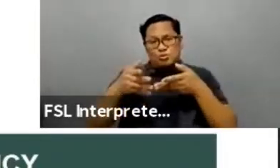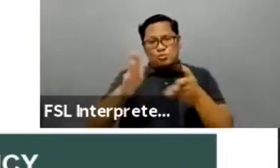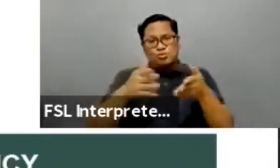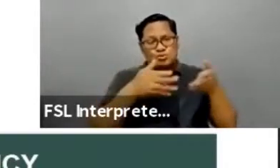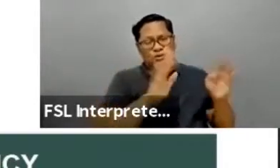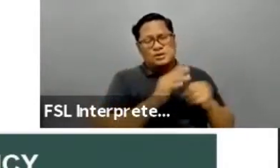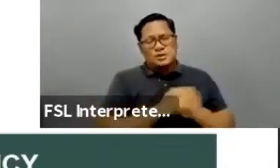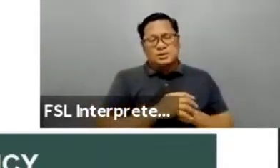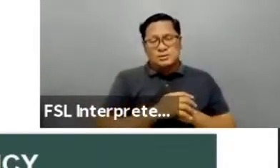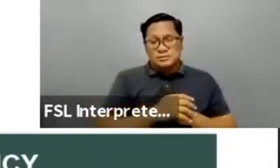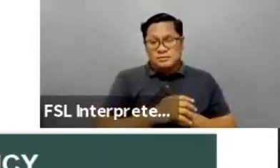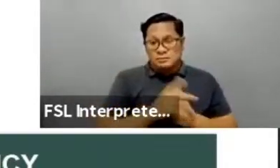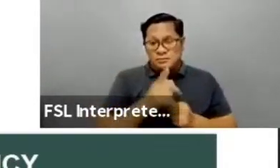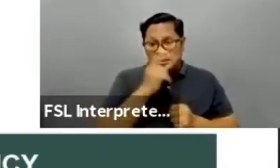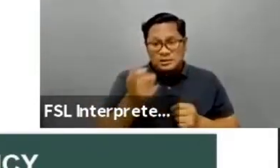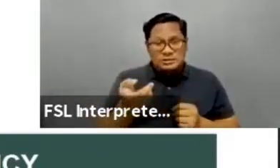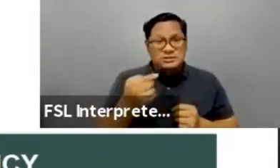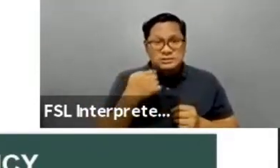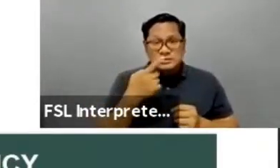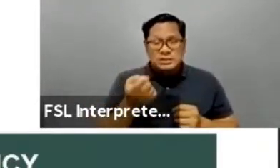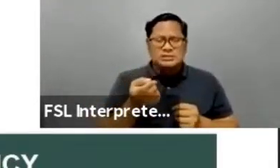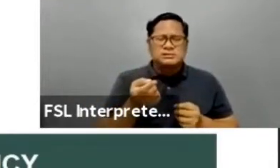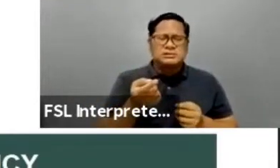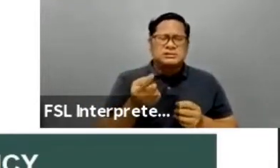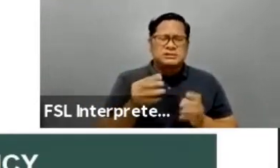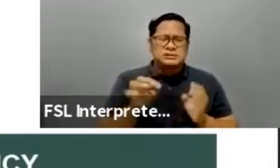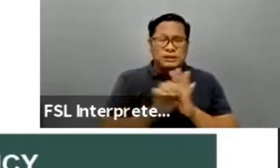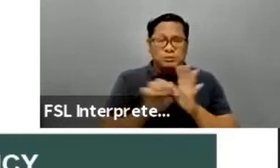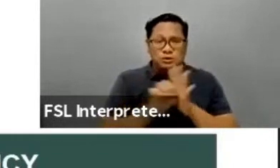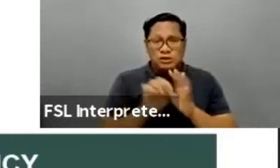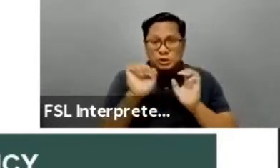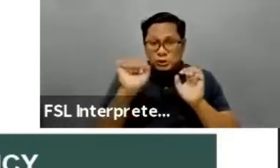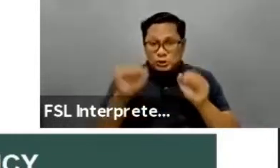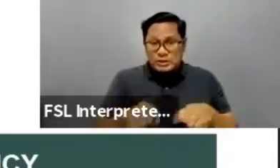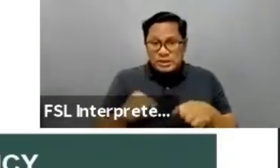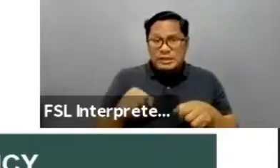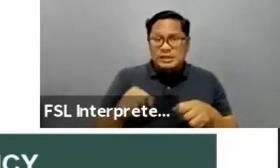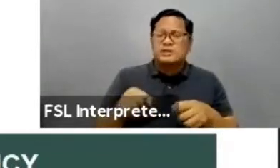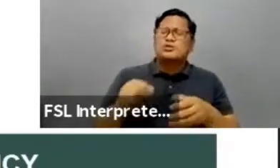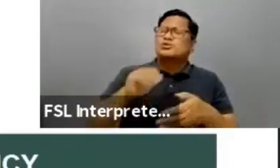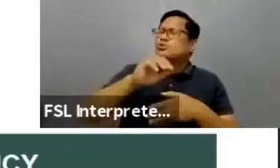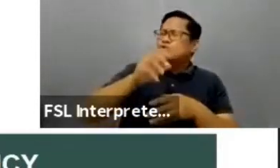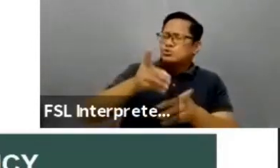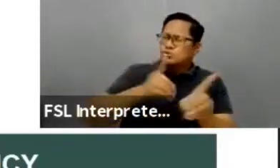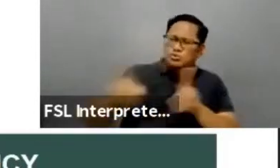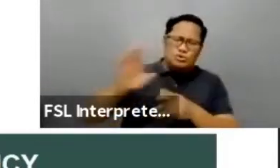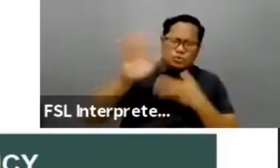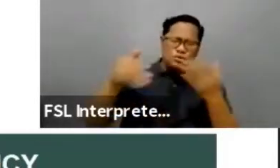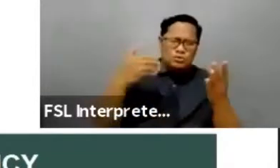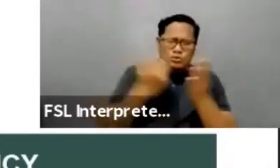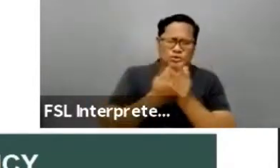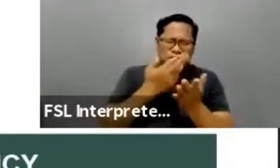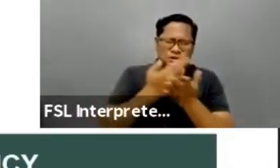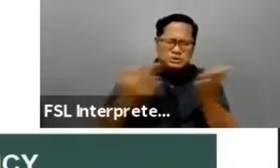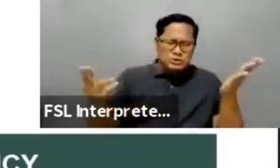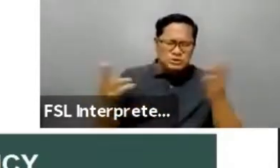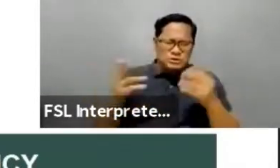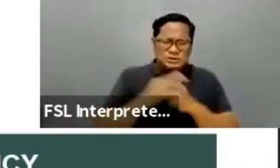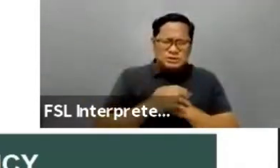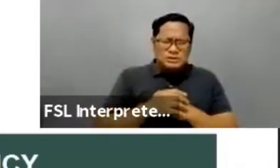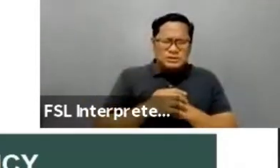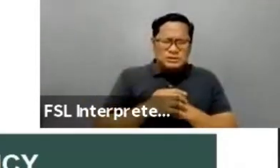theory is health financing. If you're able to pool all of your sources, you have